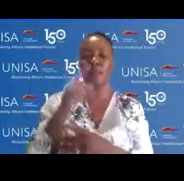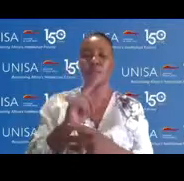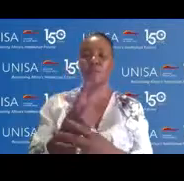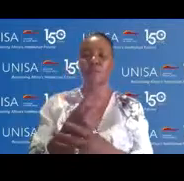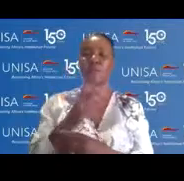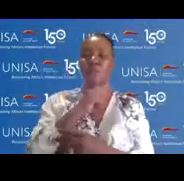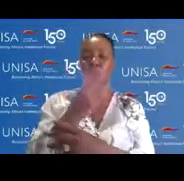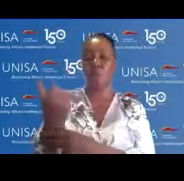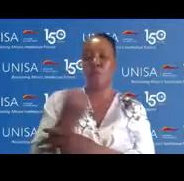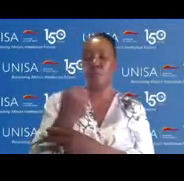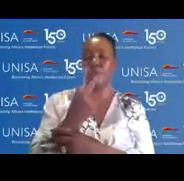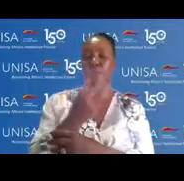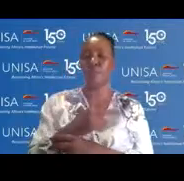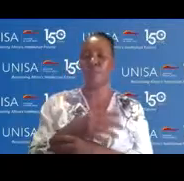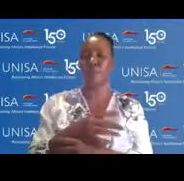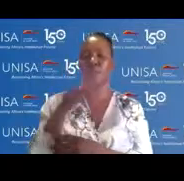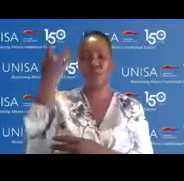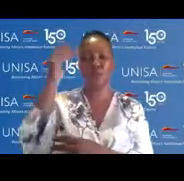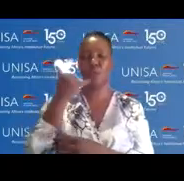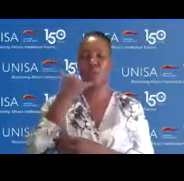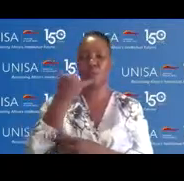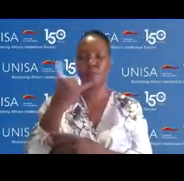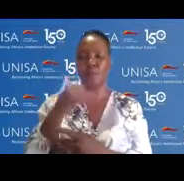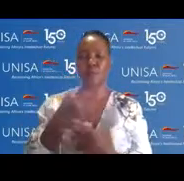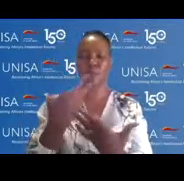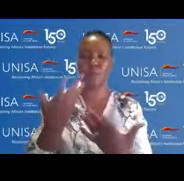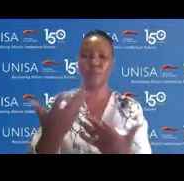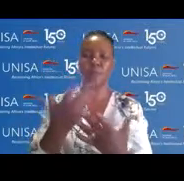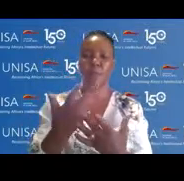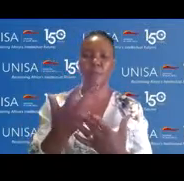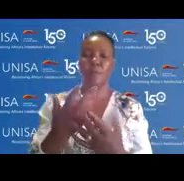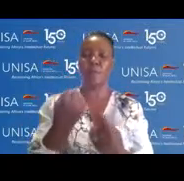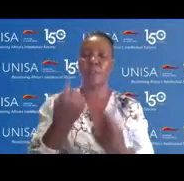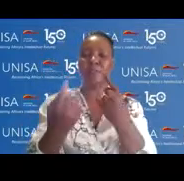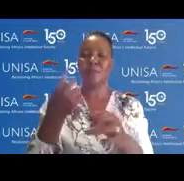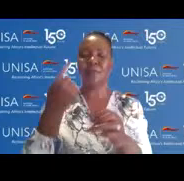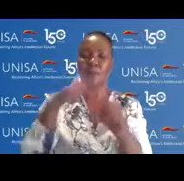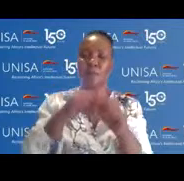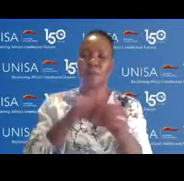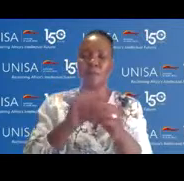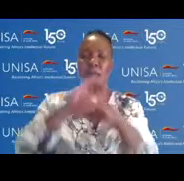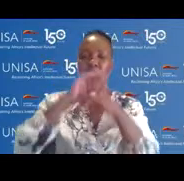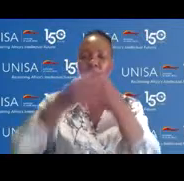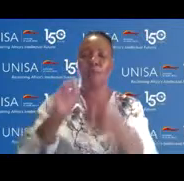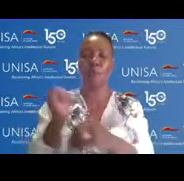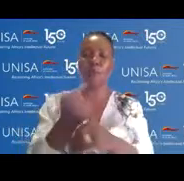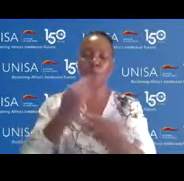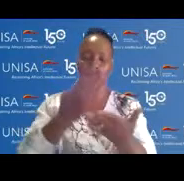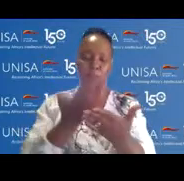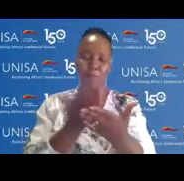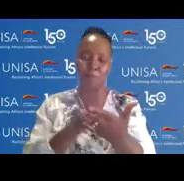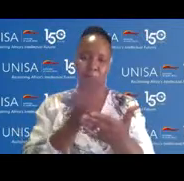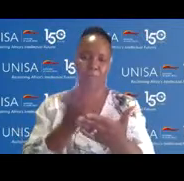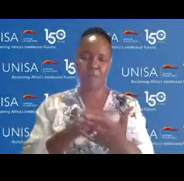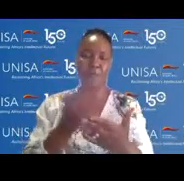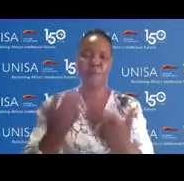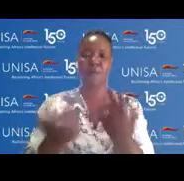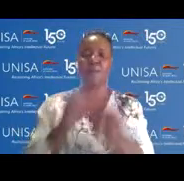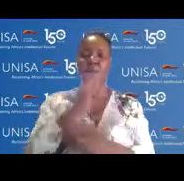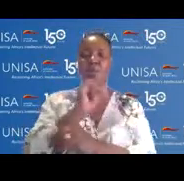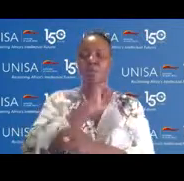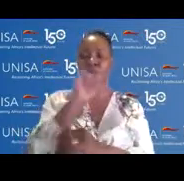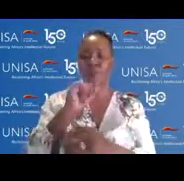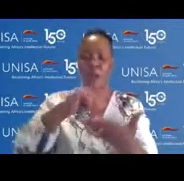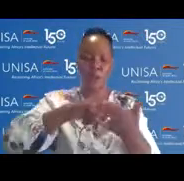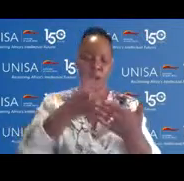to read through the content, make sure that you cover all the lessons, and then use your laptop or desktop if you